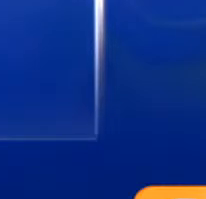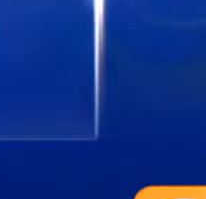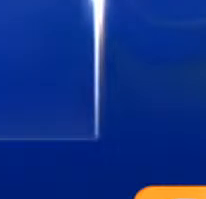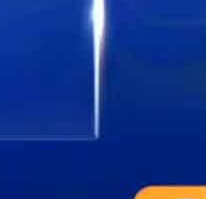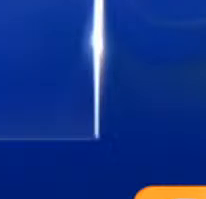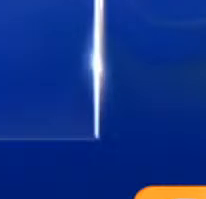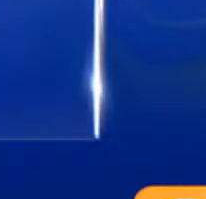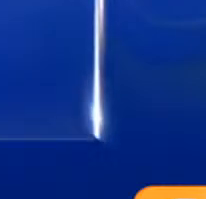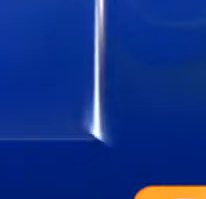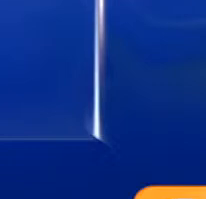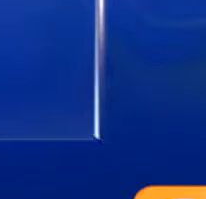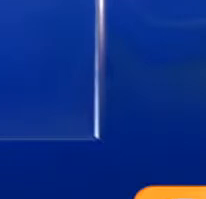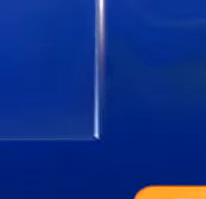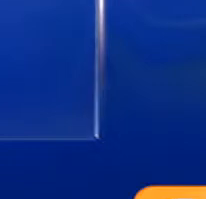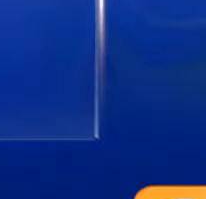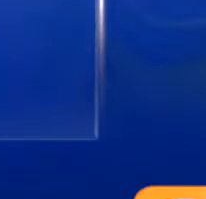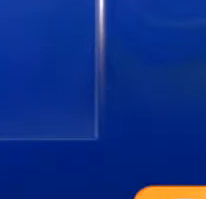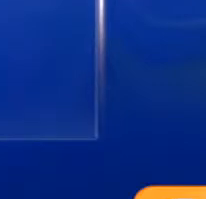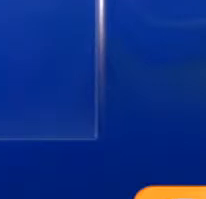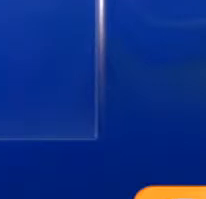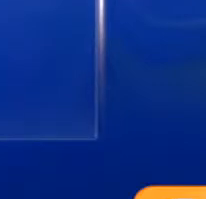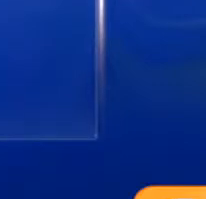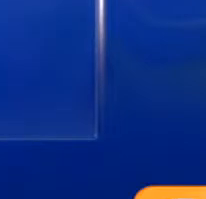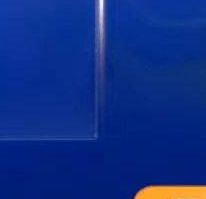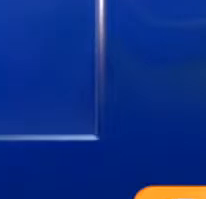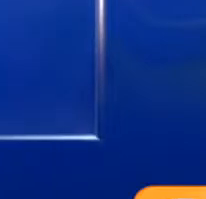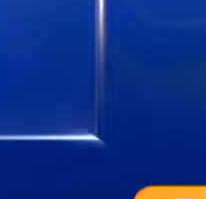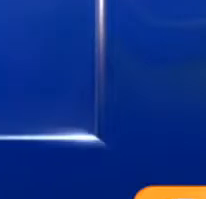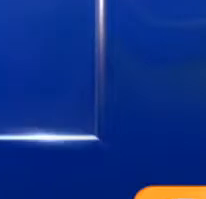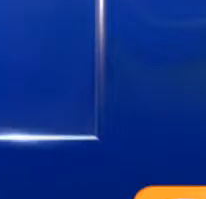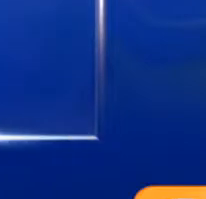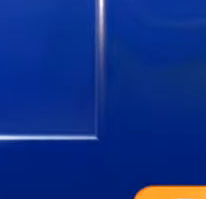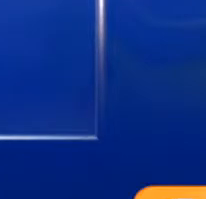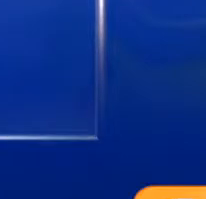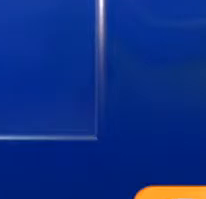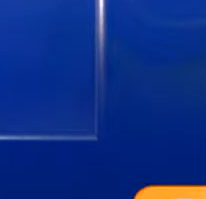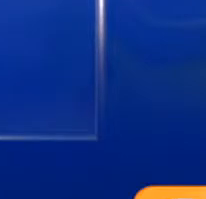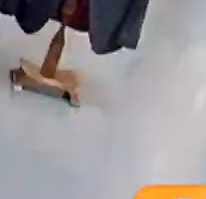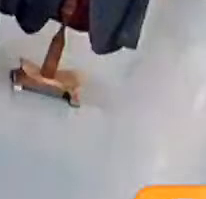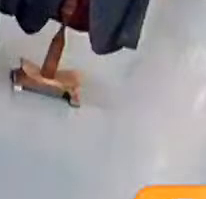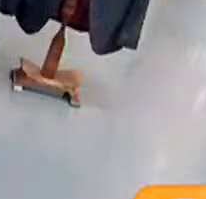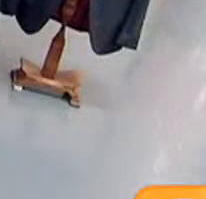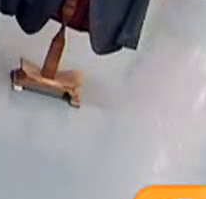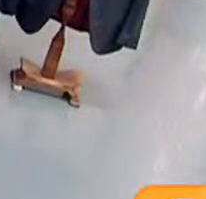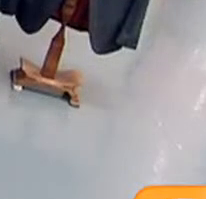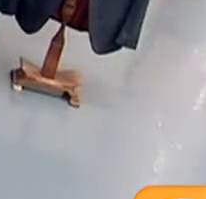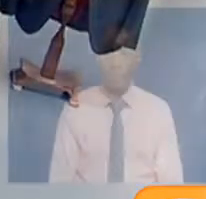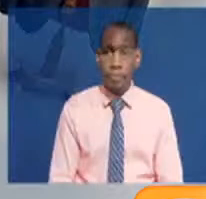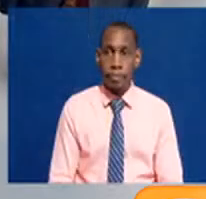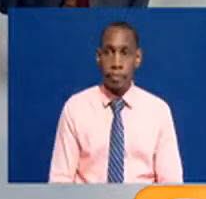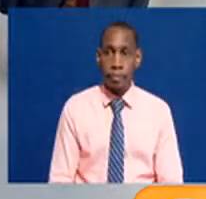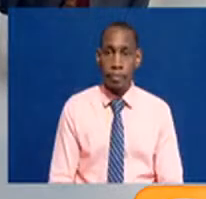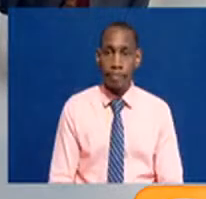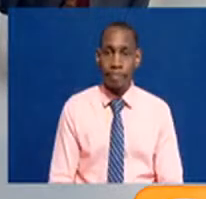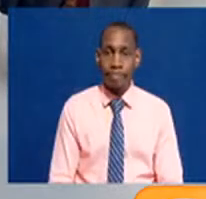environmental pollution from the burning Giotto dam site, but she's silent.